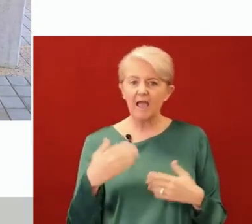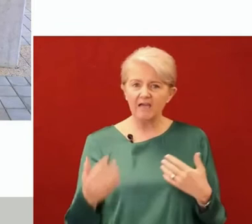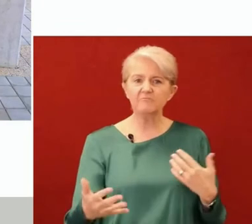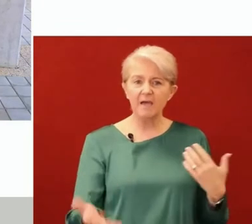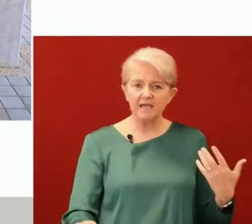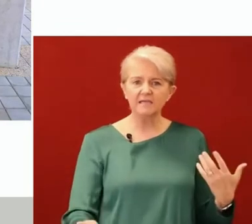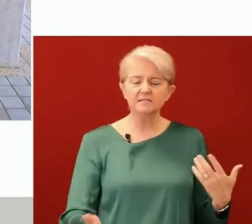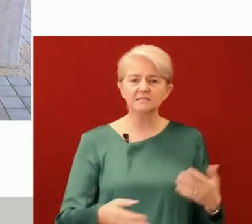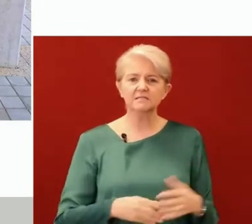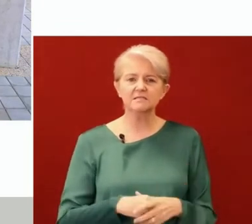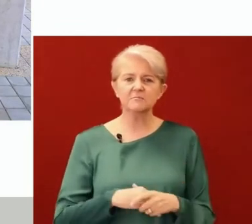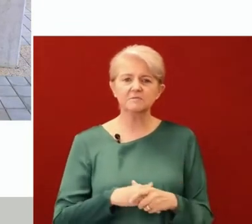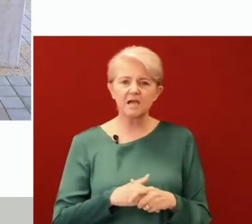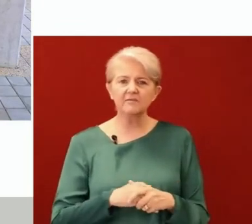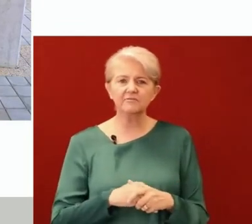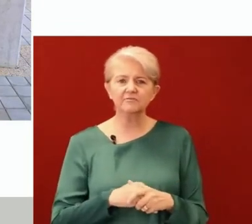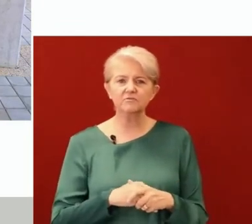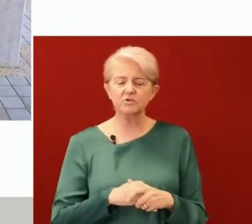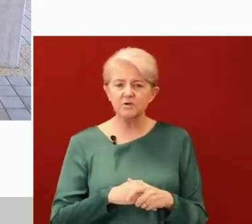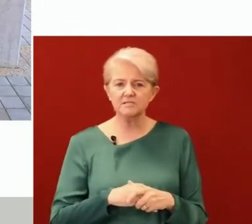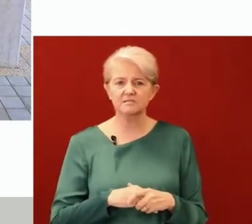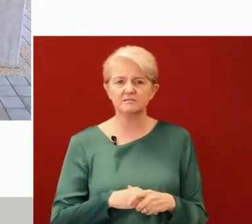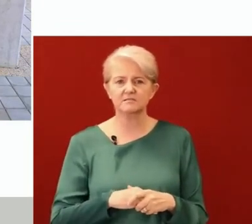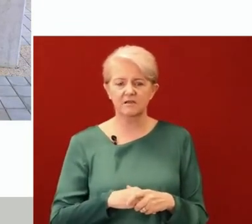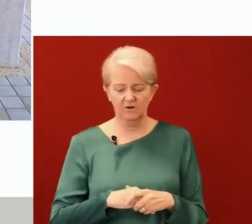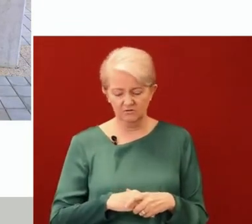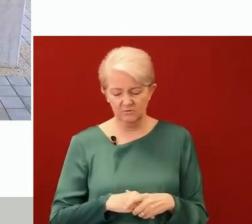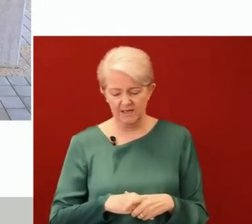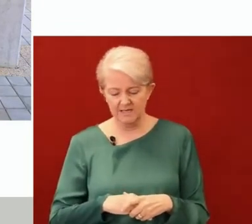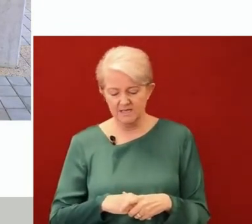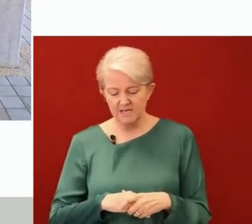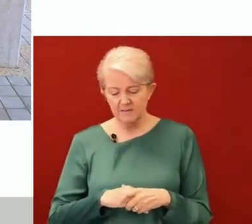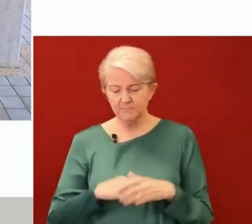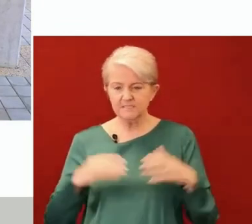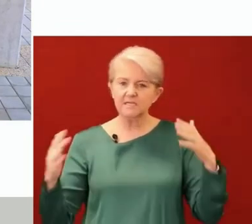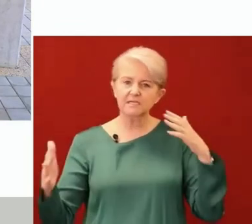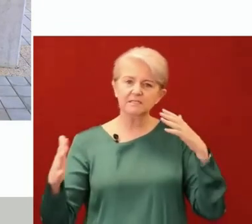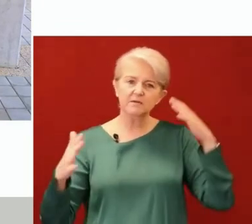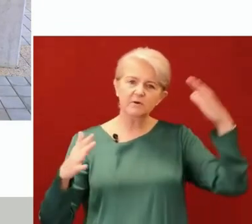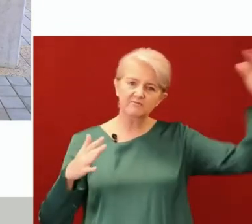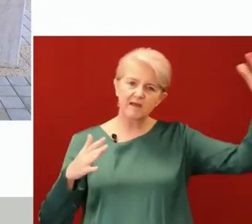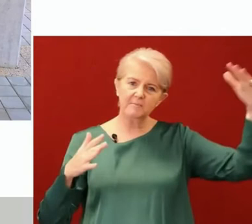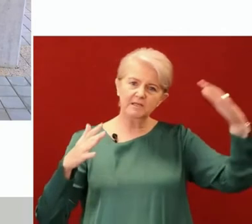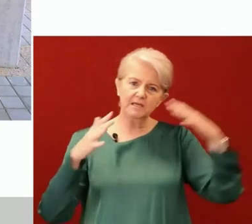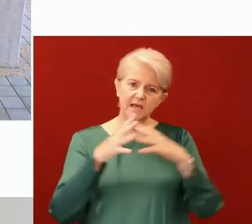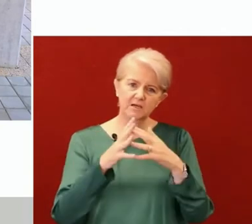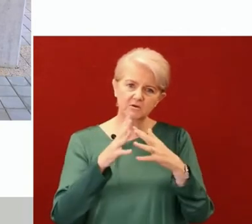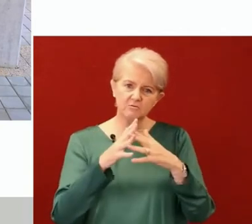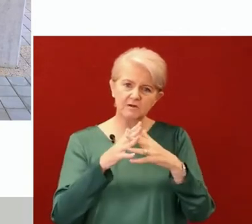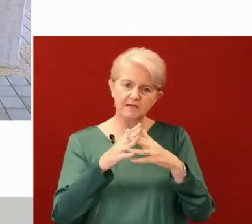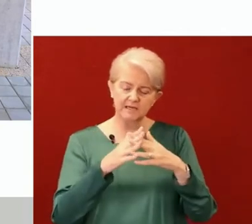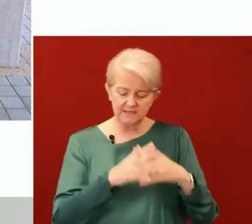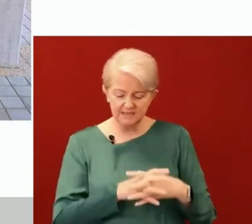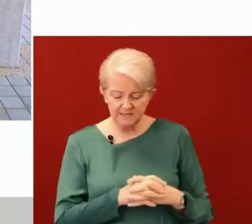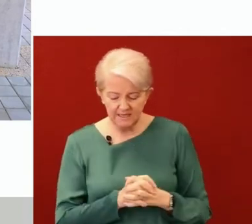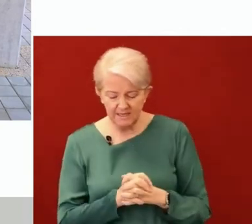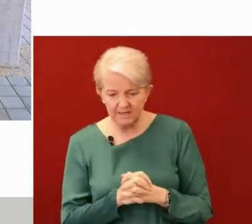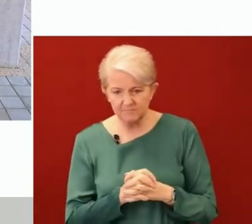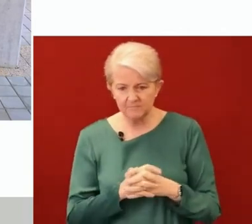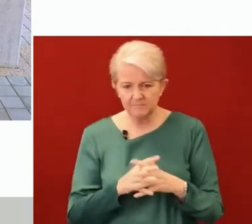But I have made some tough choices along the way, particularly where family and career